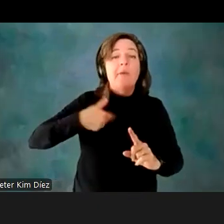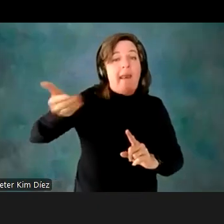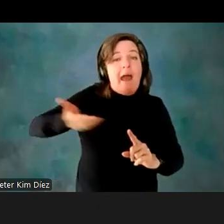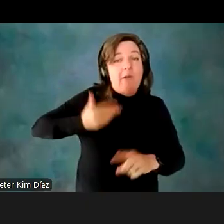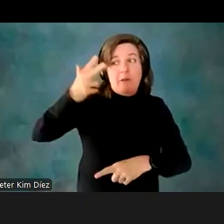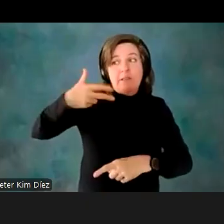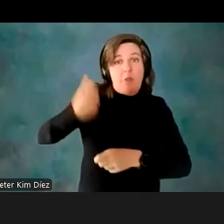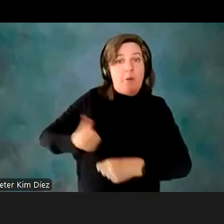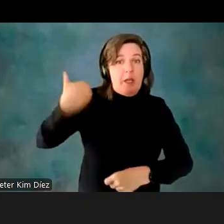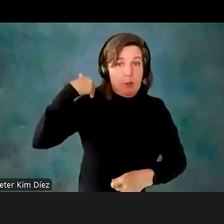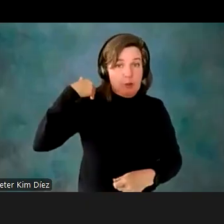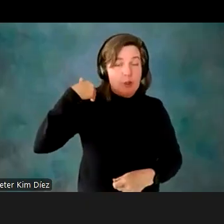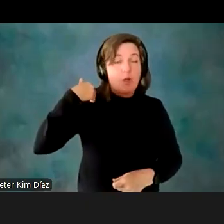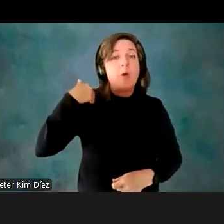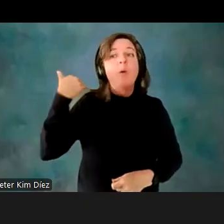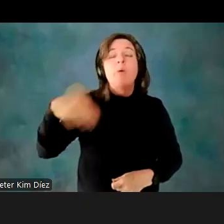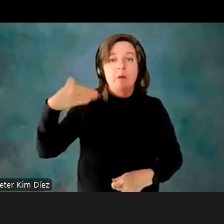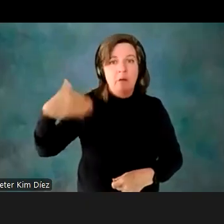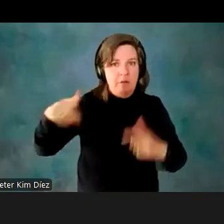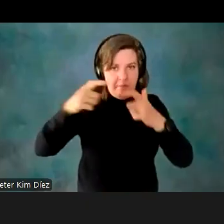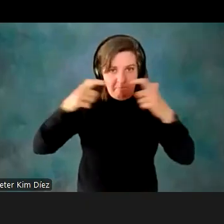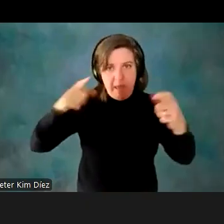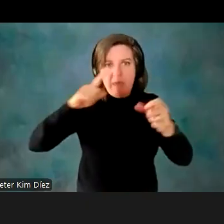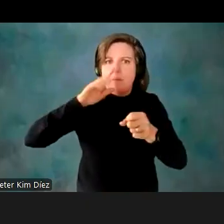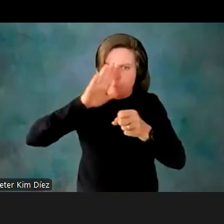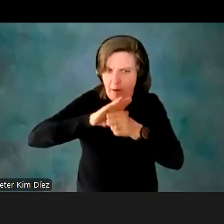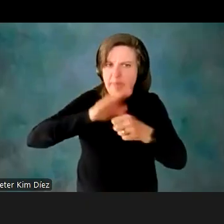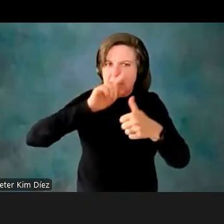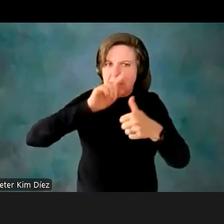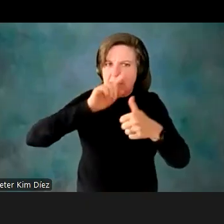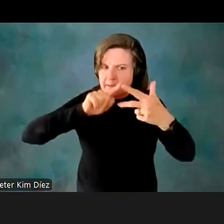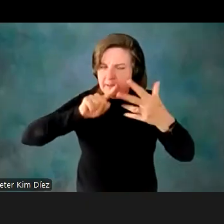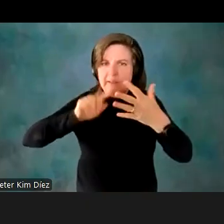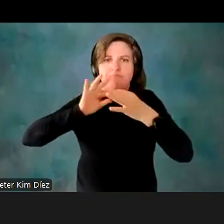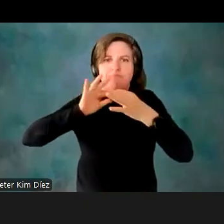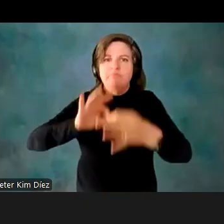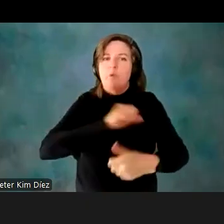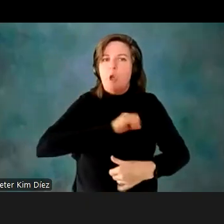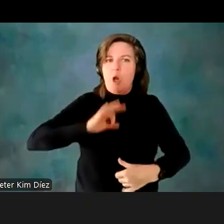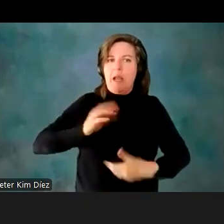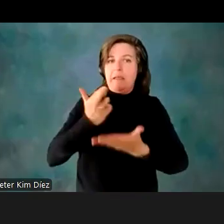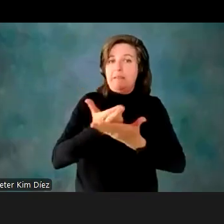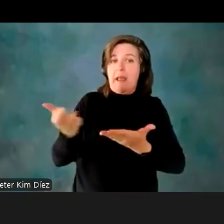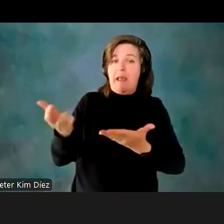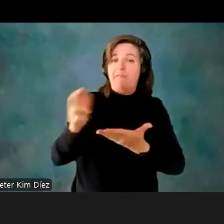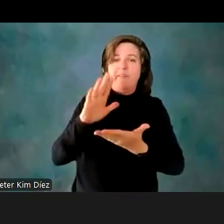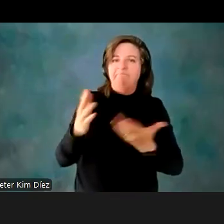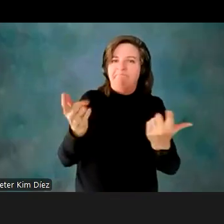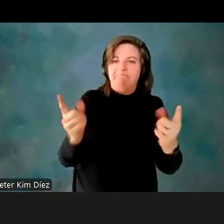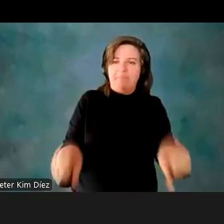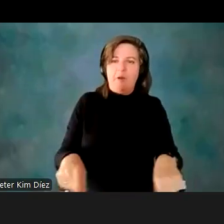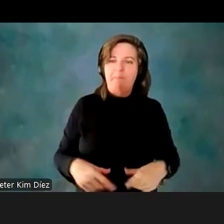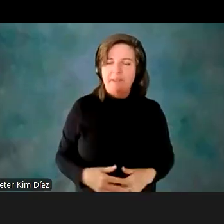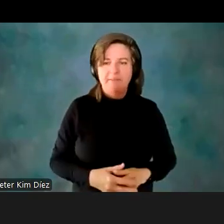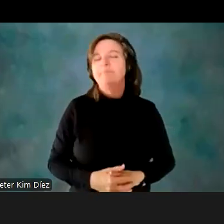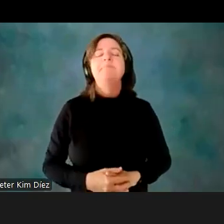were big promises made with respect to staff resources that never materialized.